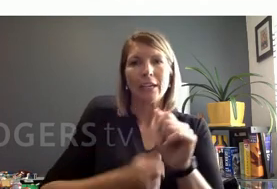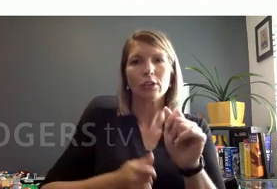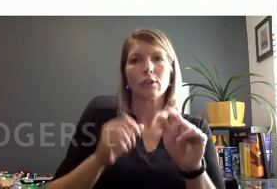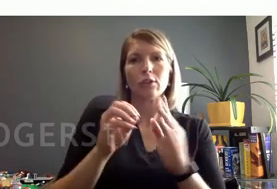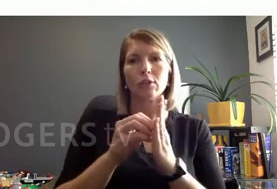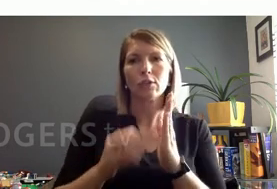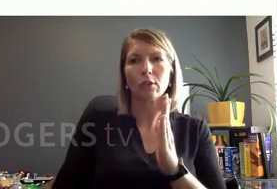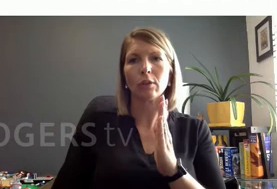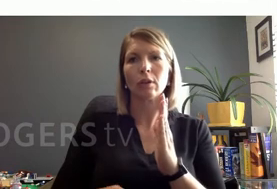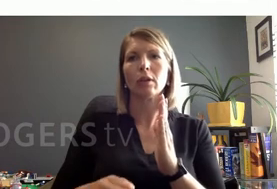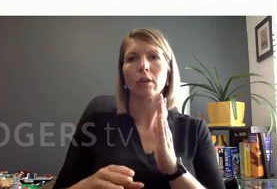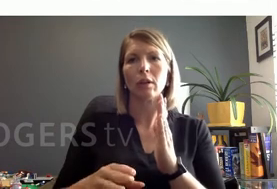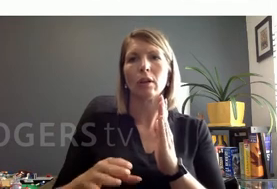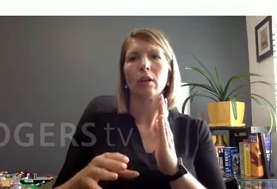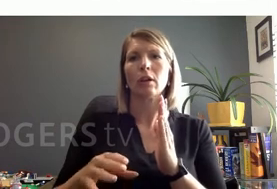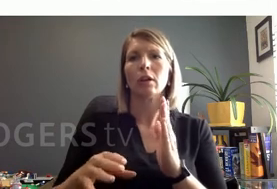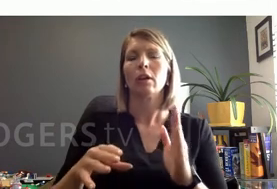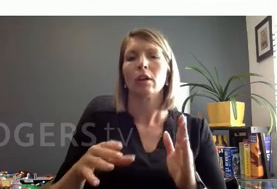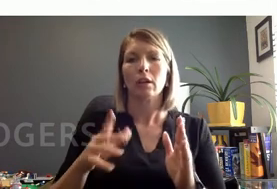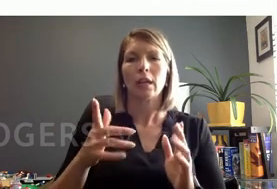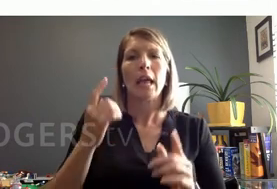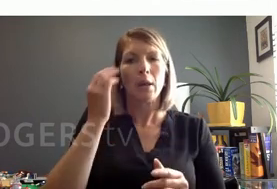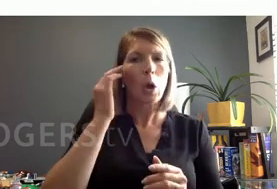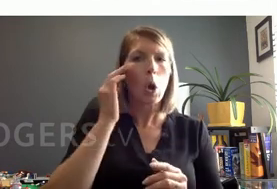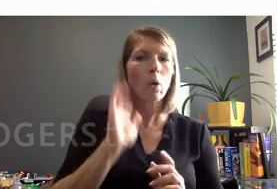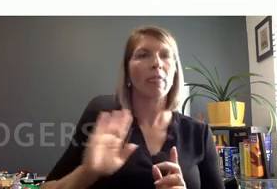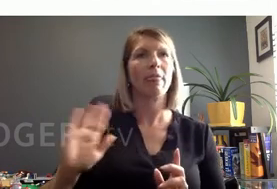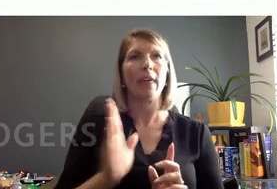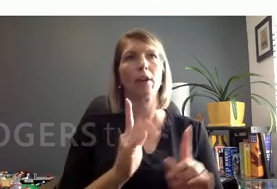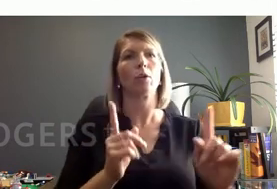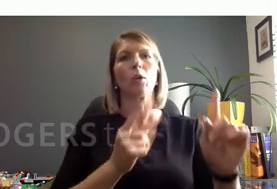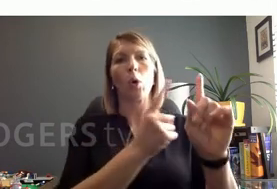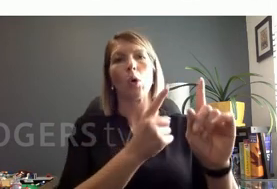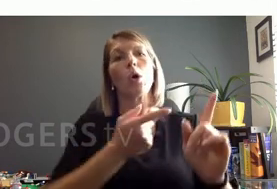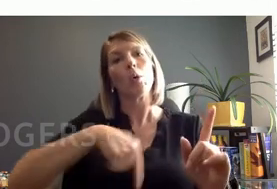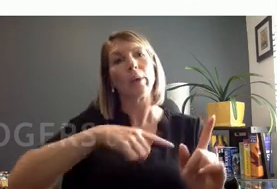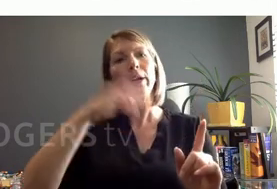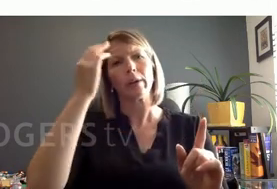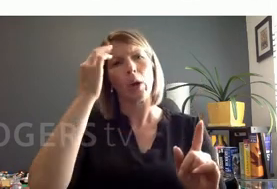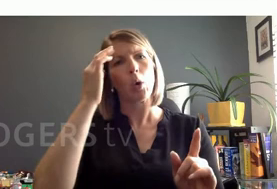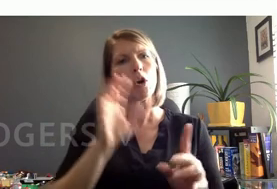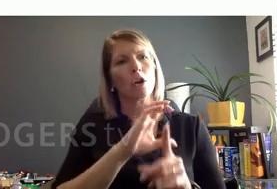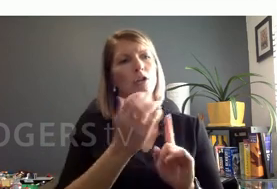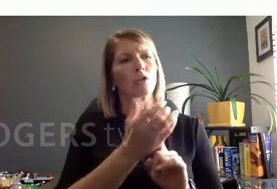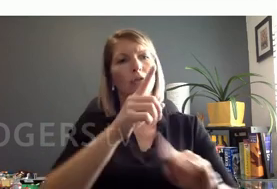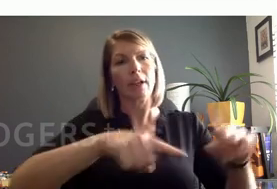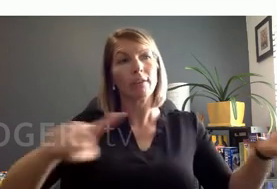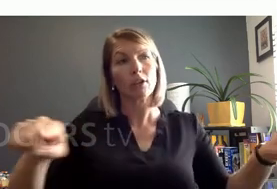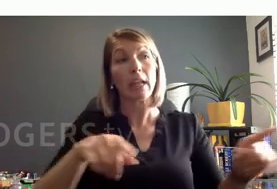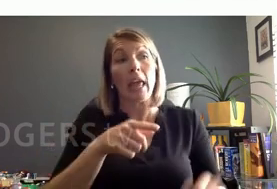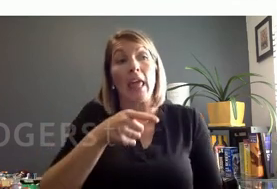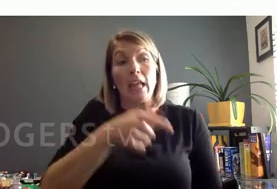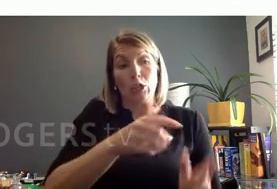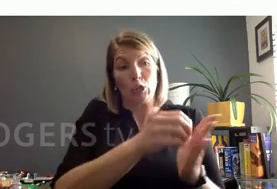take home. So our goal there is actually to stimulate positive conversations about cultural diversity in the classroom, because the teachers use it as